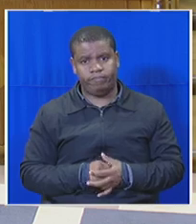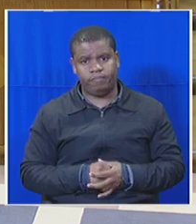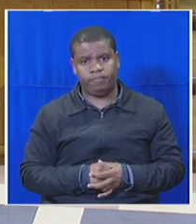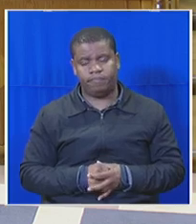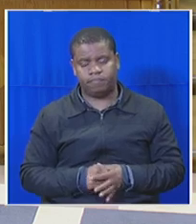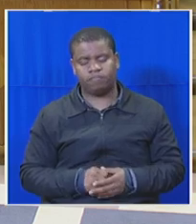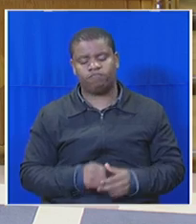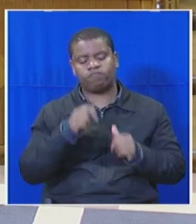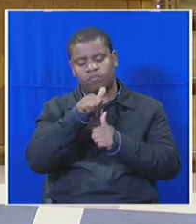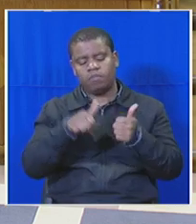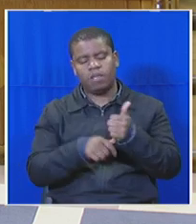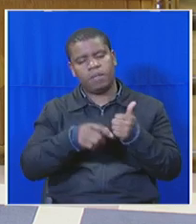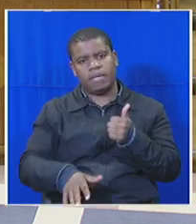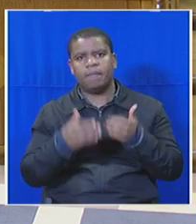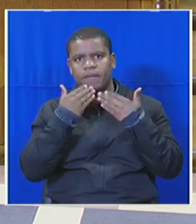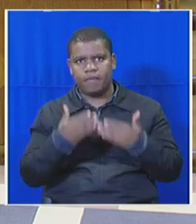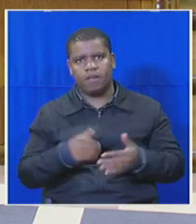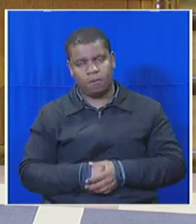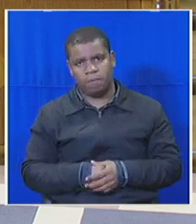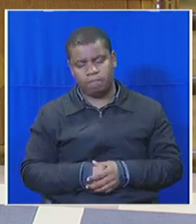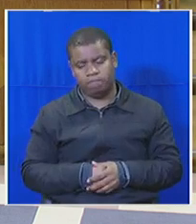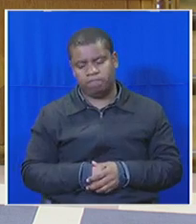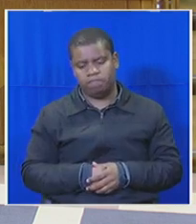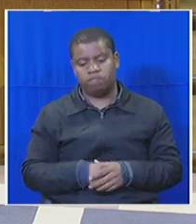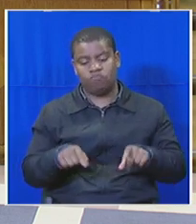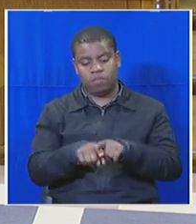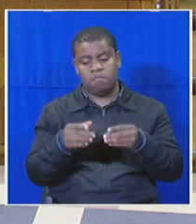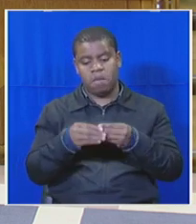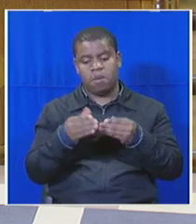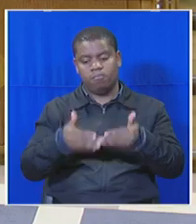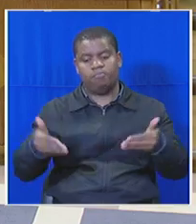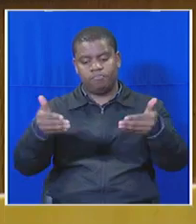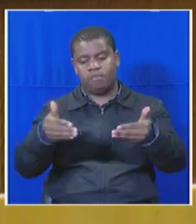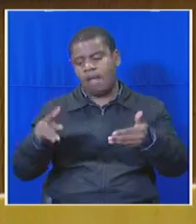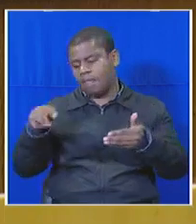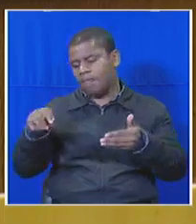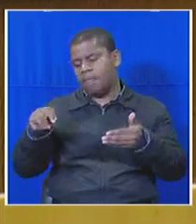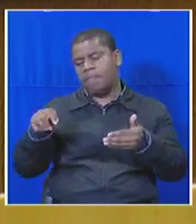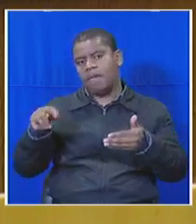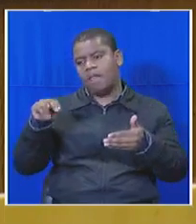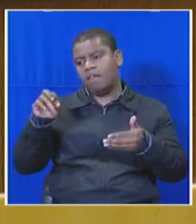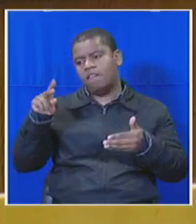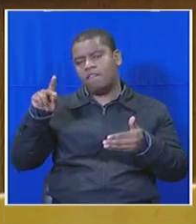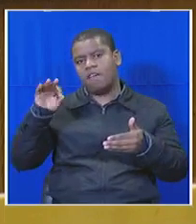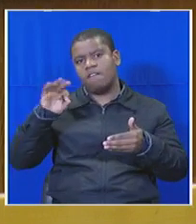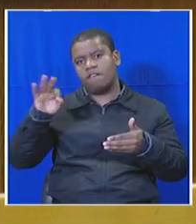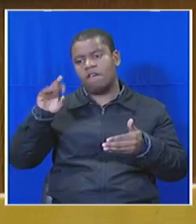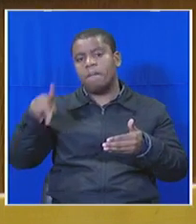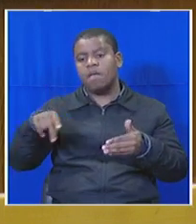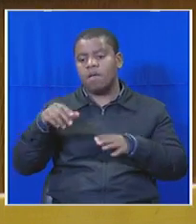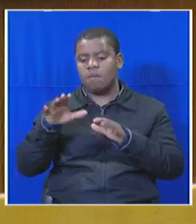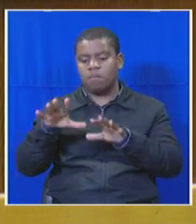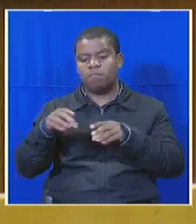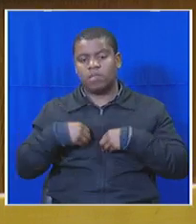Thank you, Honourable Deputy Speaker, honourable members of this House. The National Freedom Party accepts the two SCOPA reports tabled here today. The